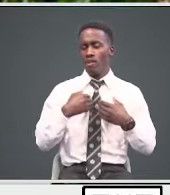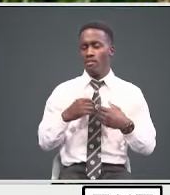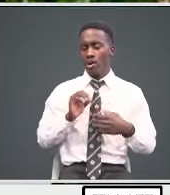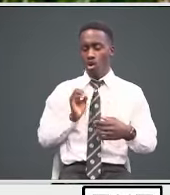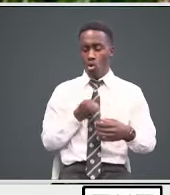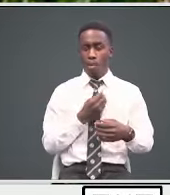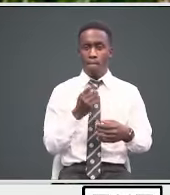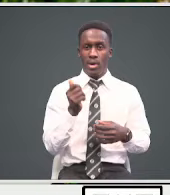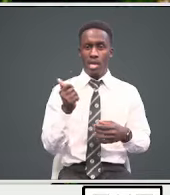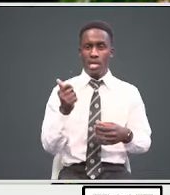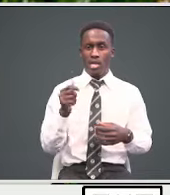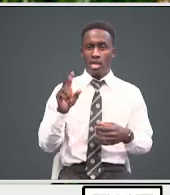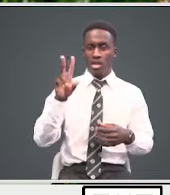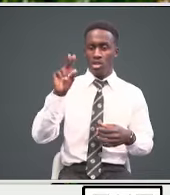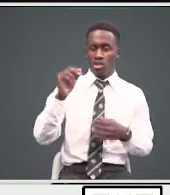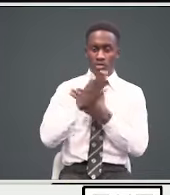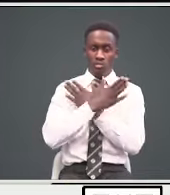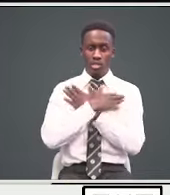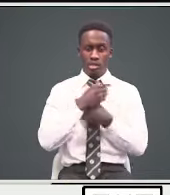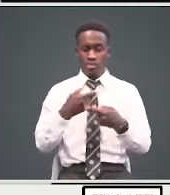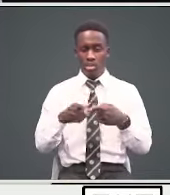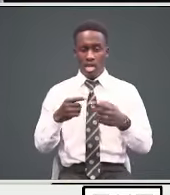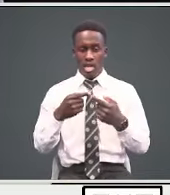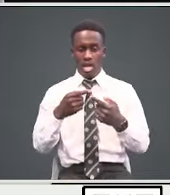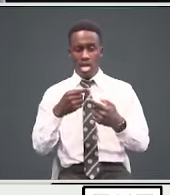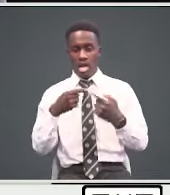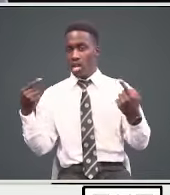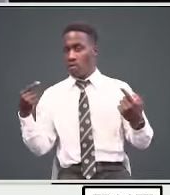have our money are not our friends but enemies.